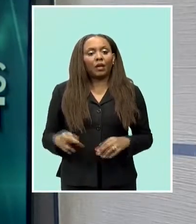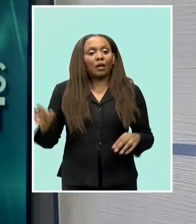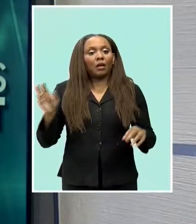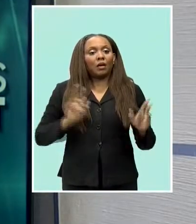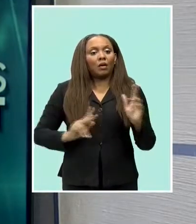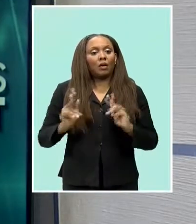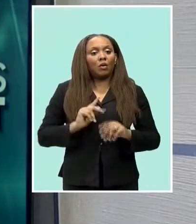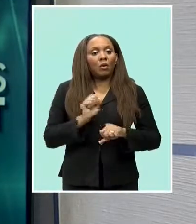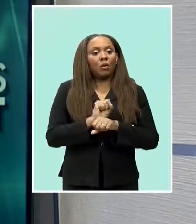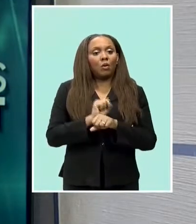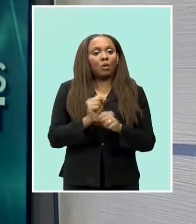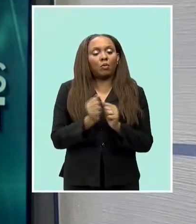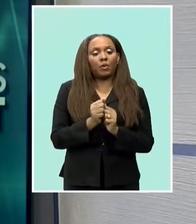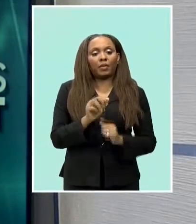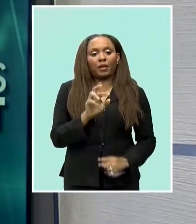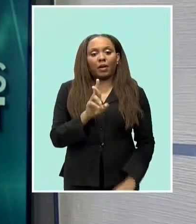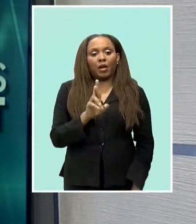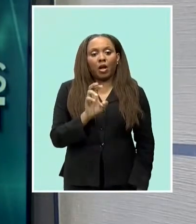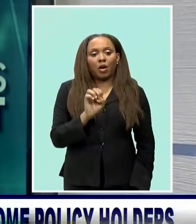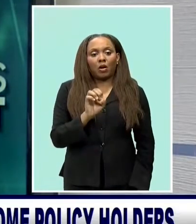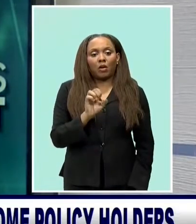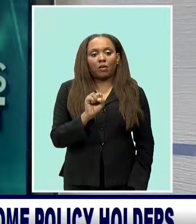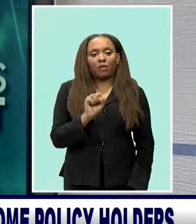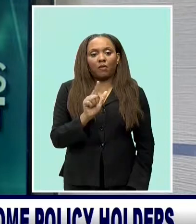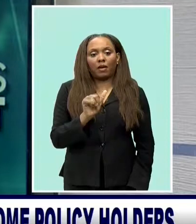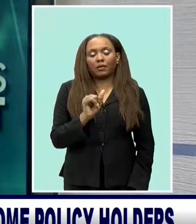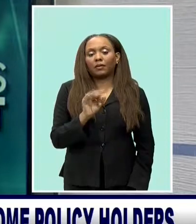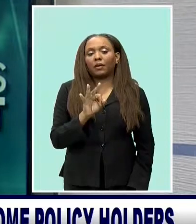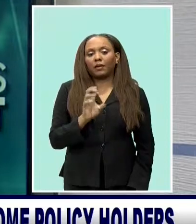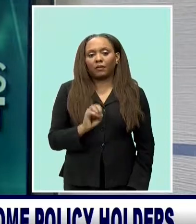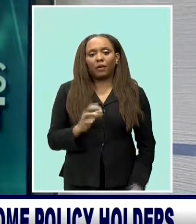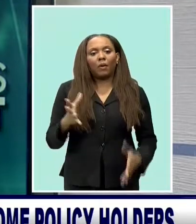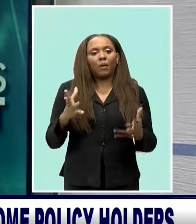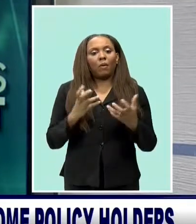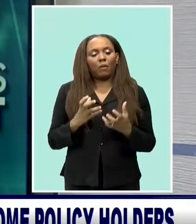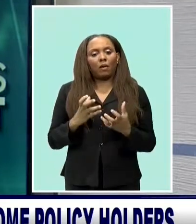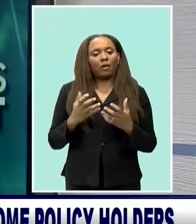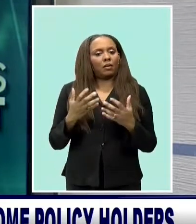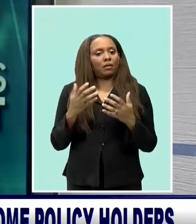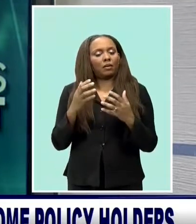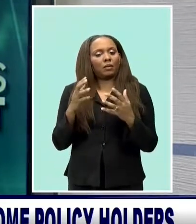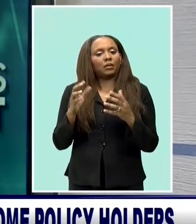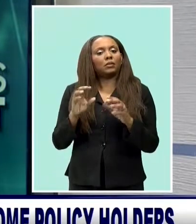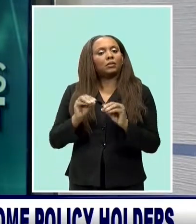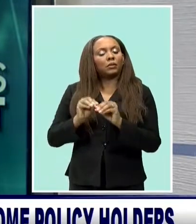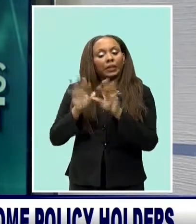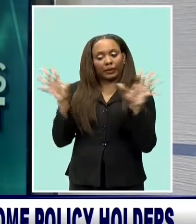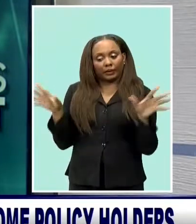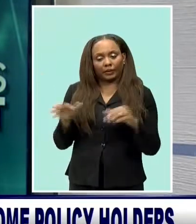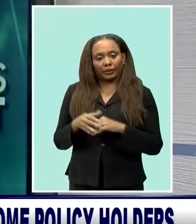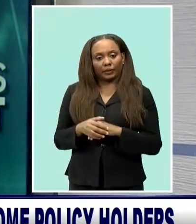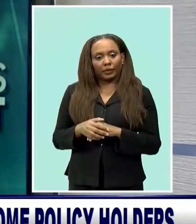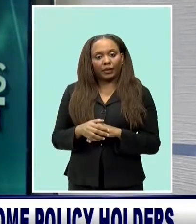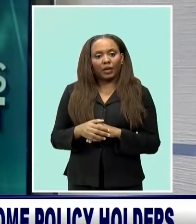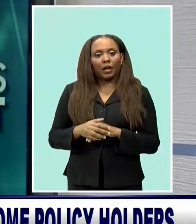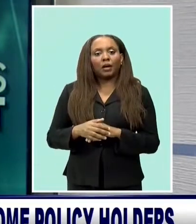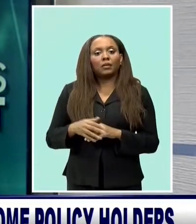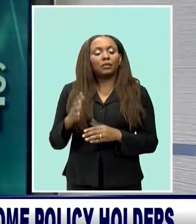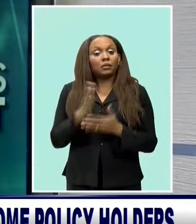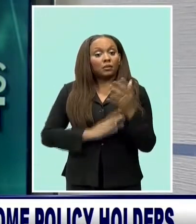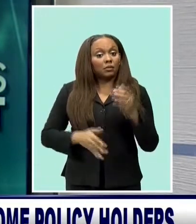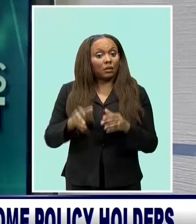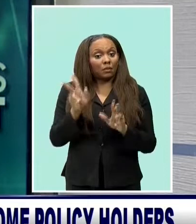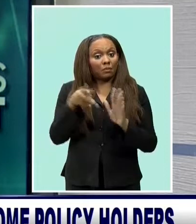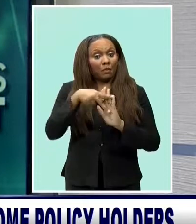Life Assurance, or ResLife, have sought to clarify a situation where a small number of policyholders received a letter in